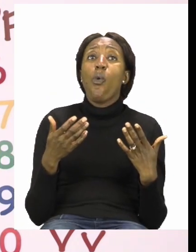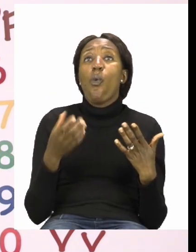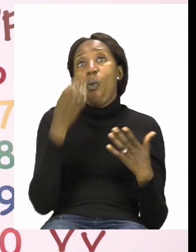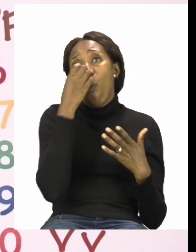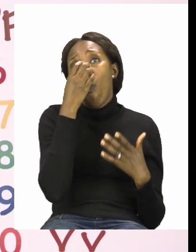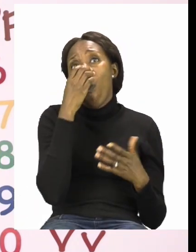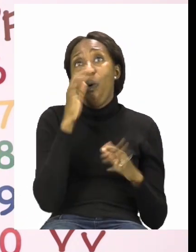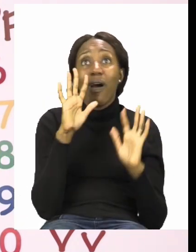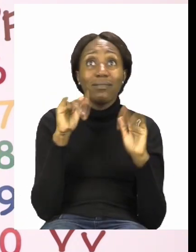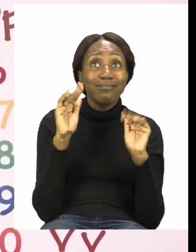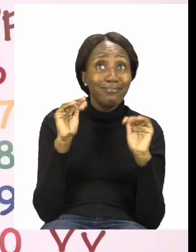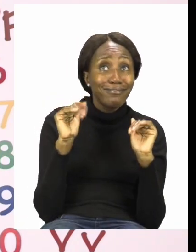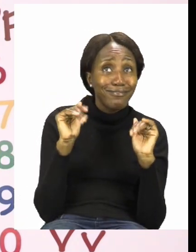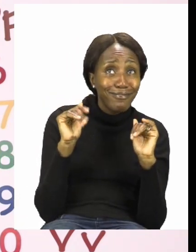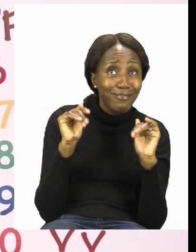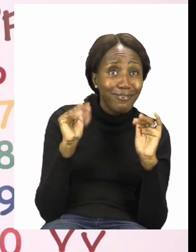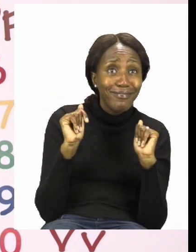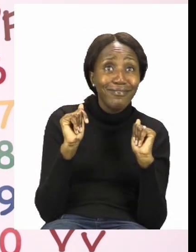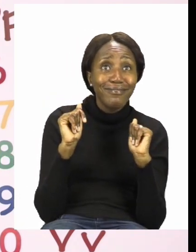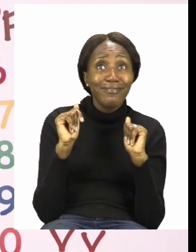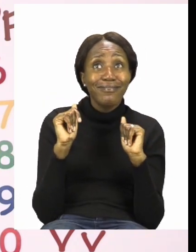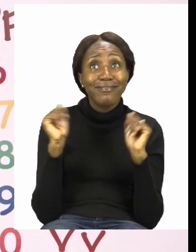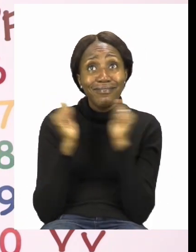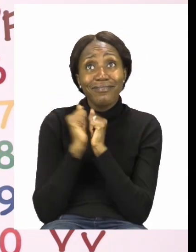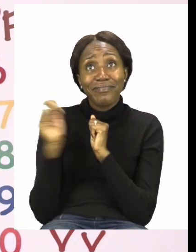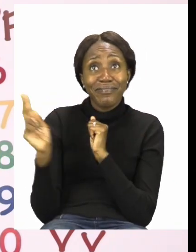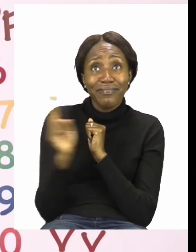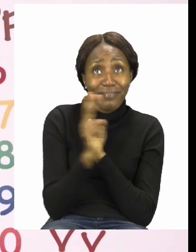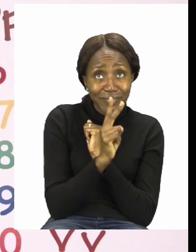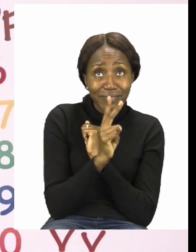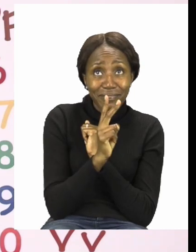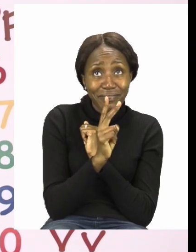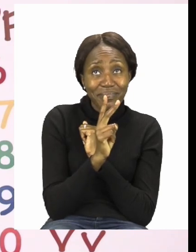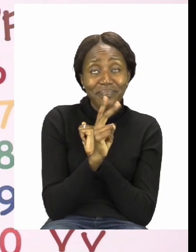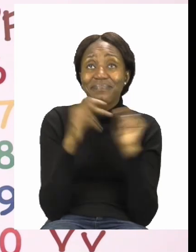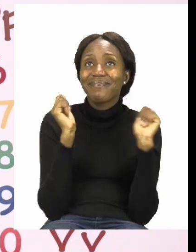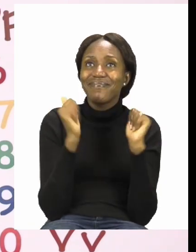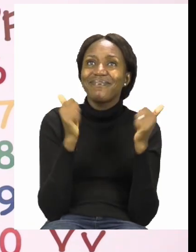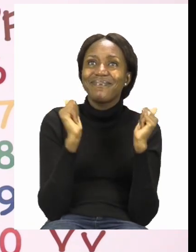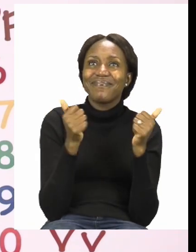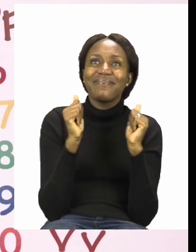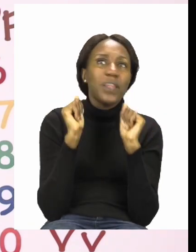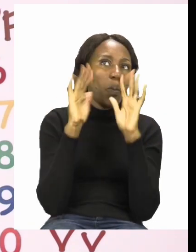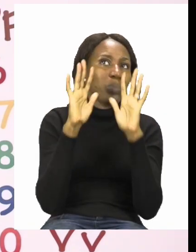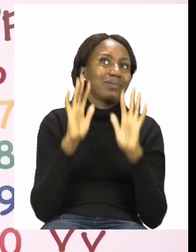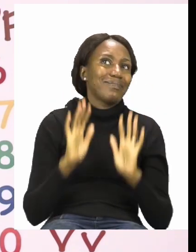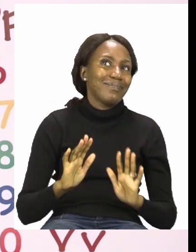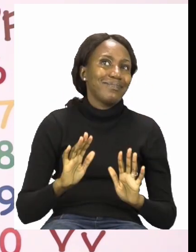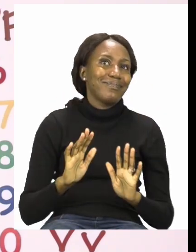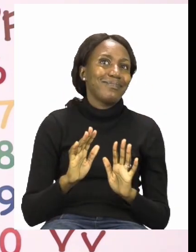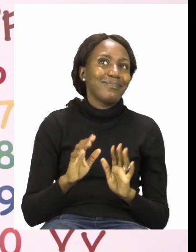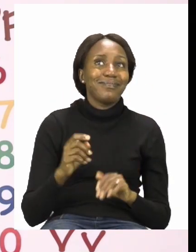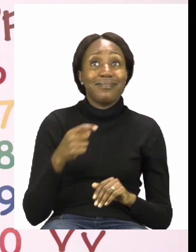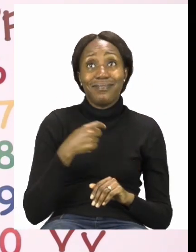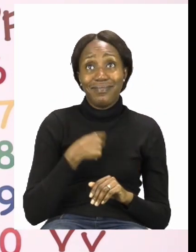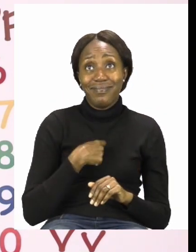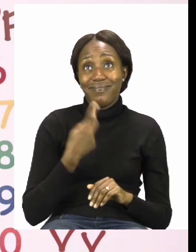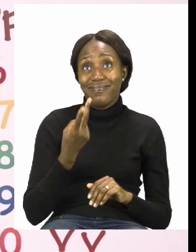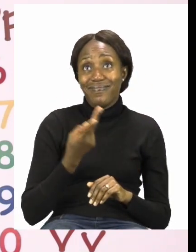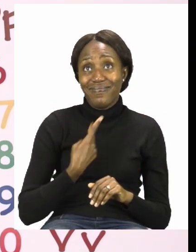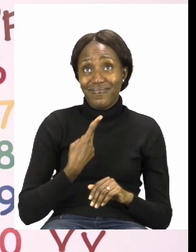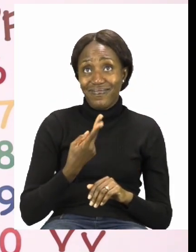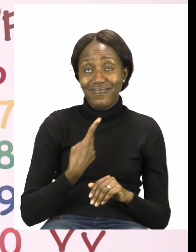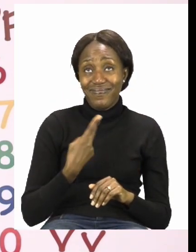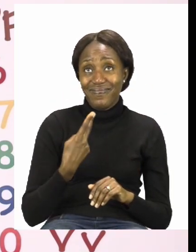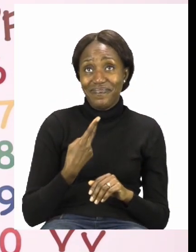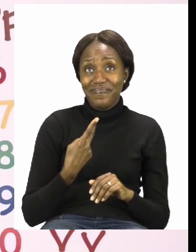there he is. Are you ready to go to the park? Wonderful. So, from Sashi and I, we would